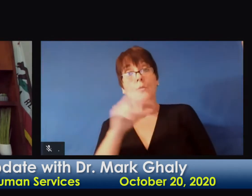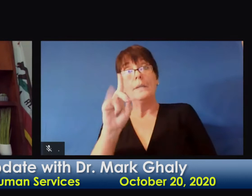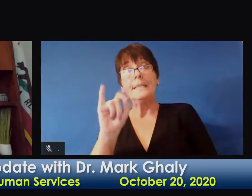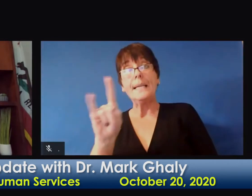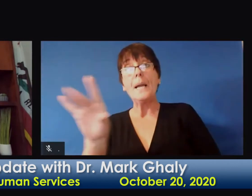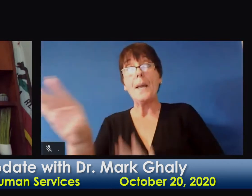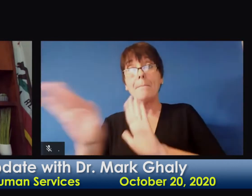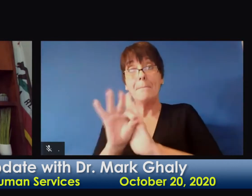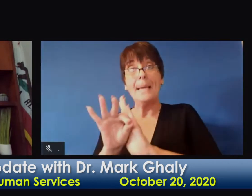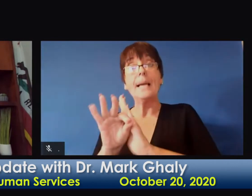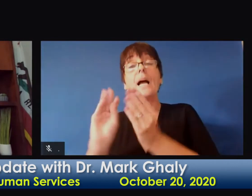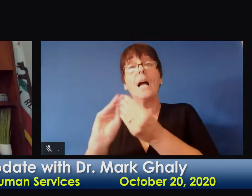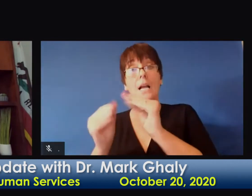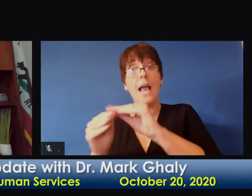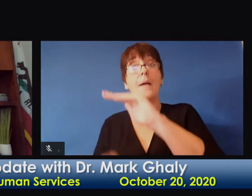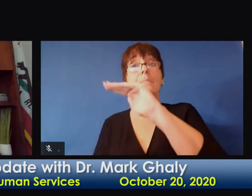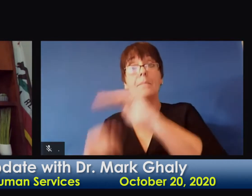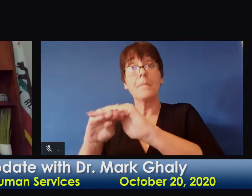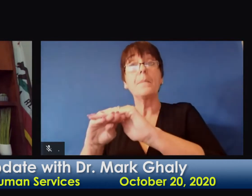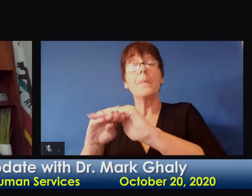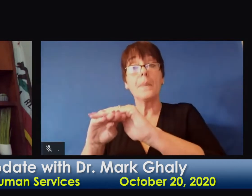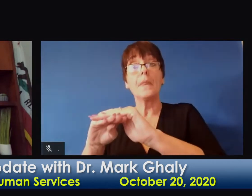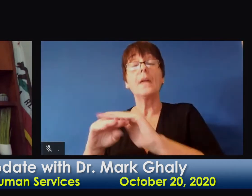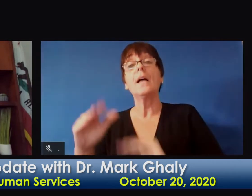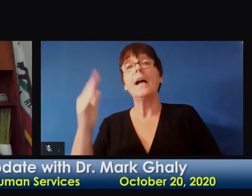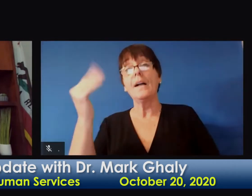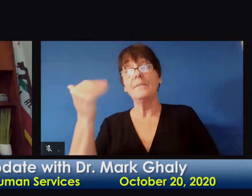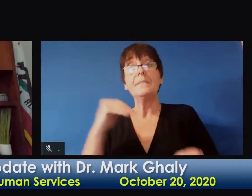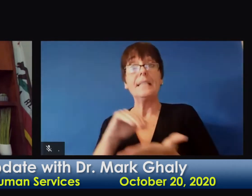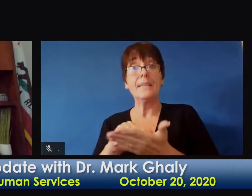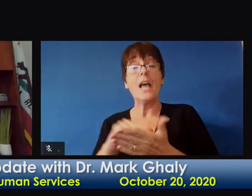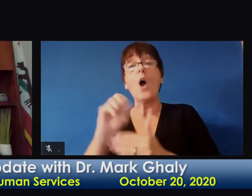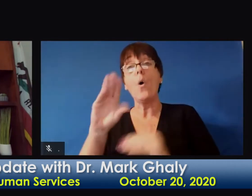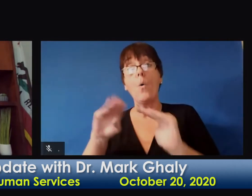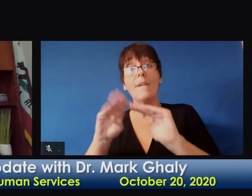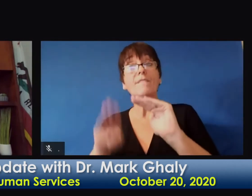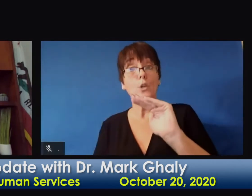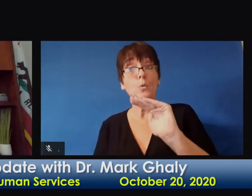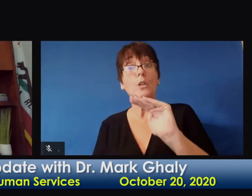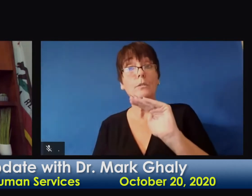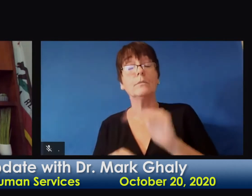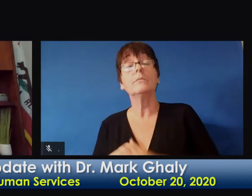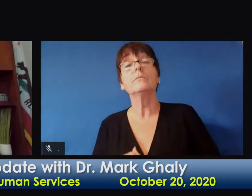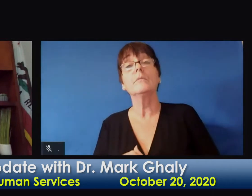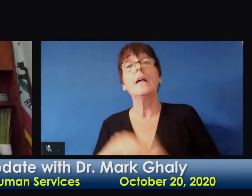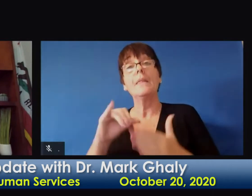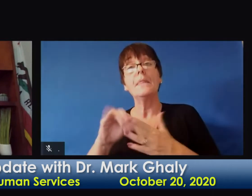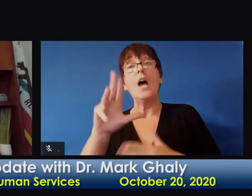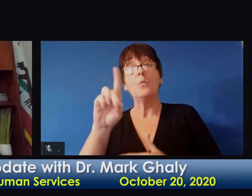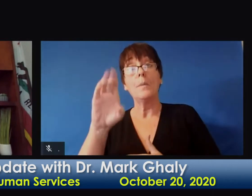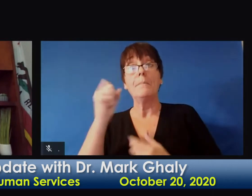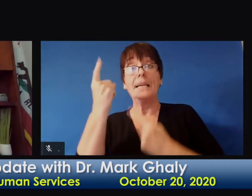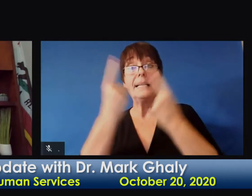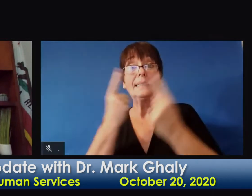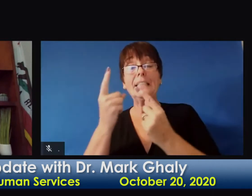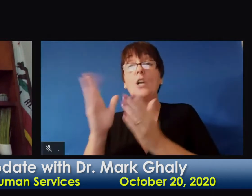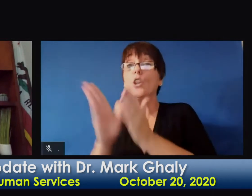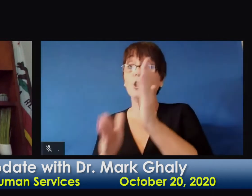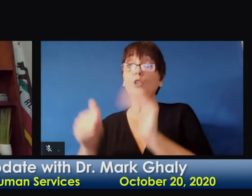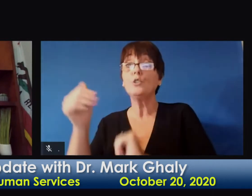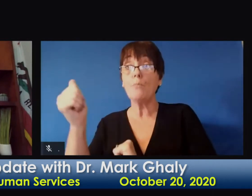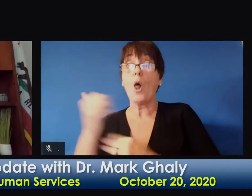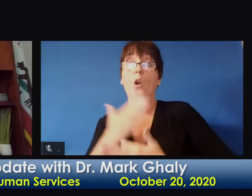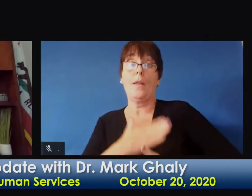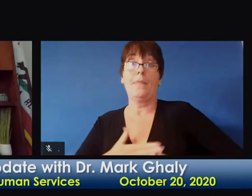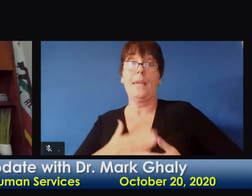a capacity limit at 15,000 or fewer. That would be considered the smaller theme parks,